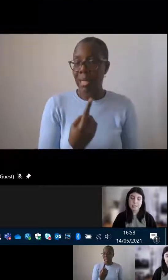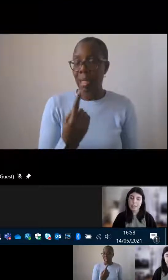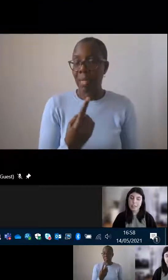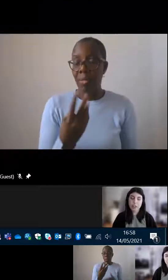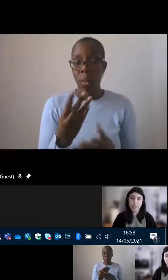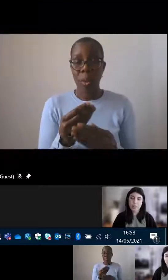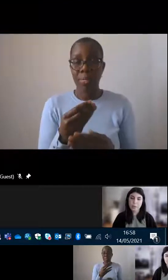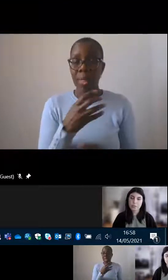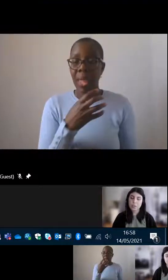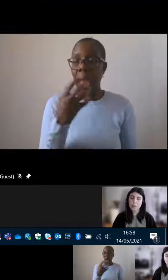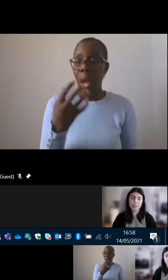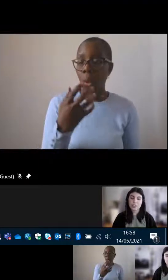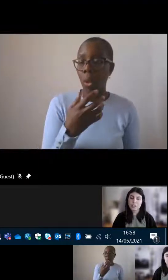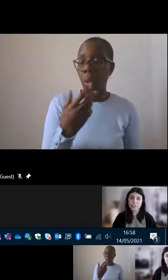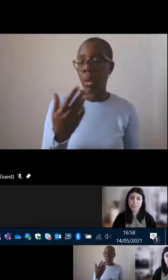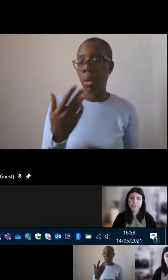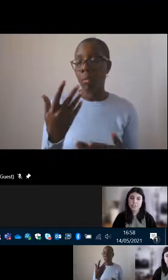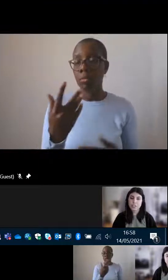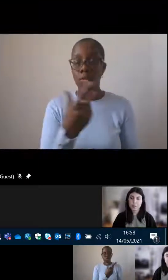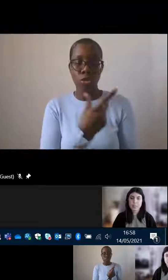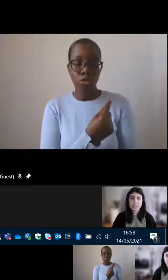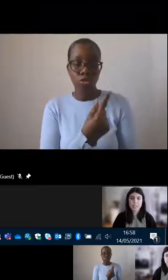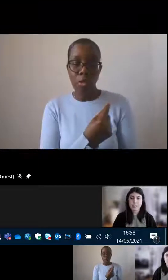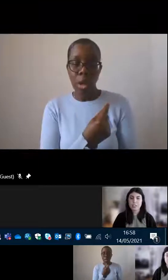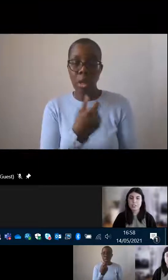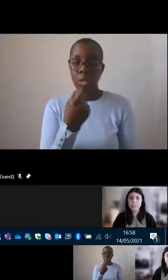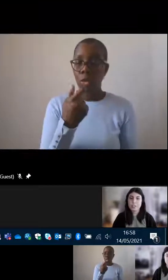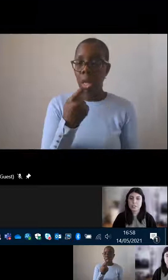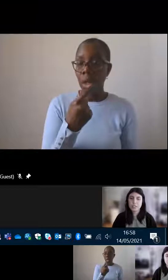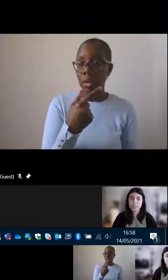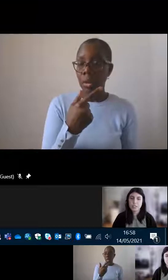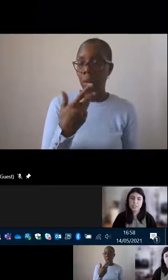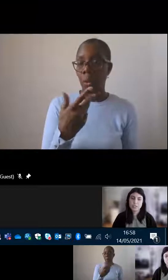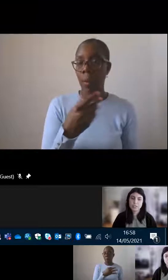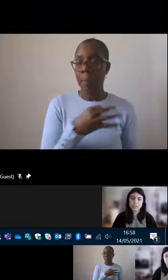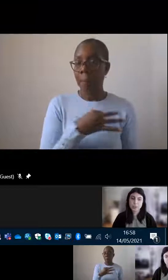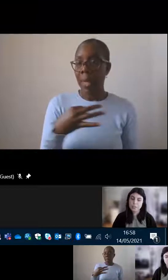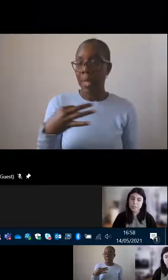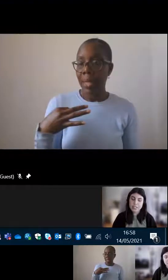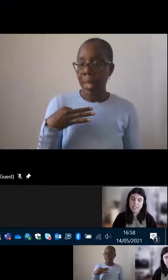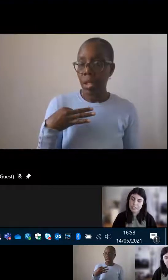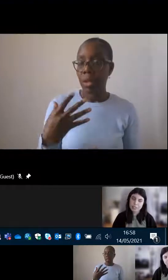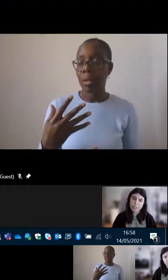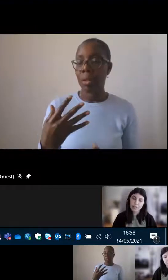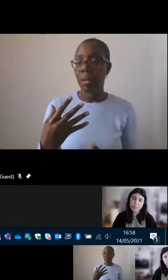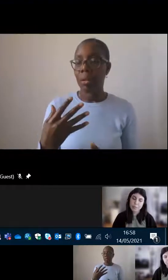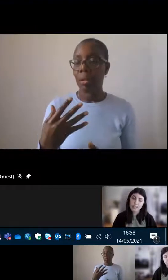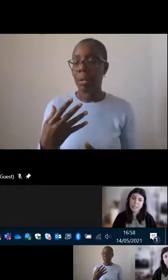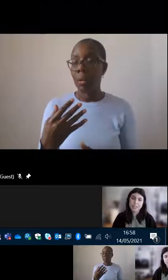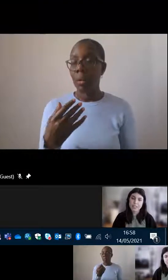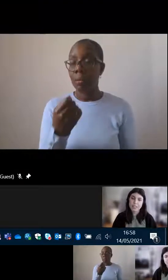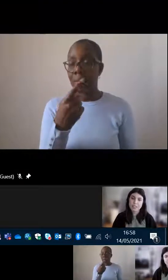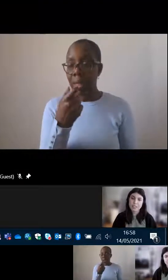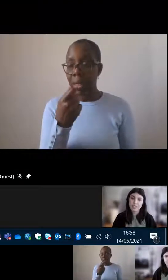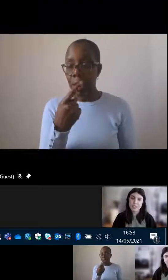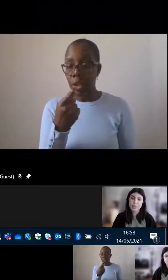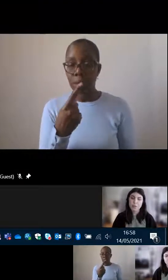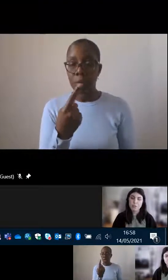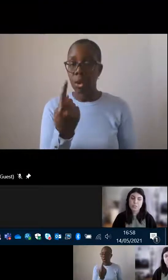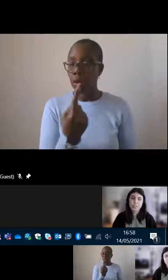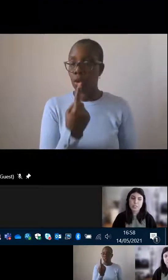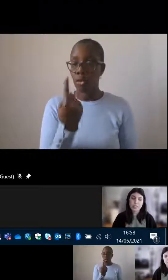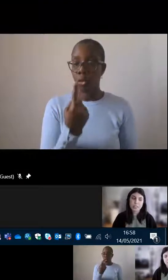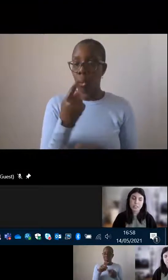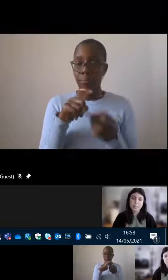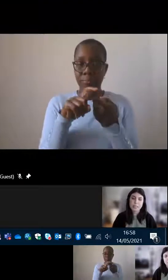with whether it's alcohol, drugs, medications, and your own addiction or dependencies,